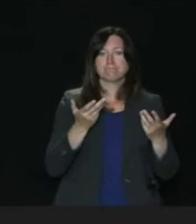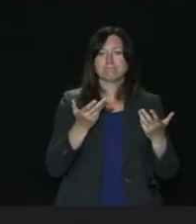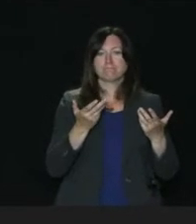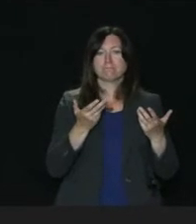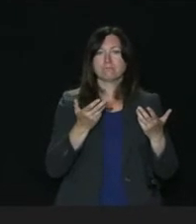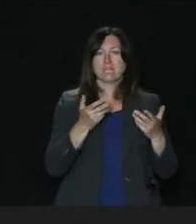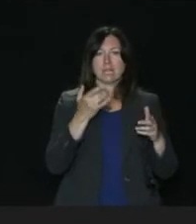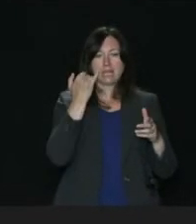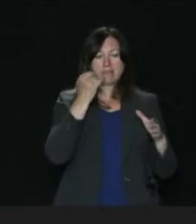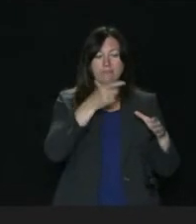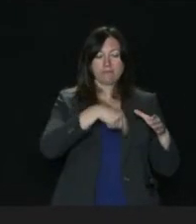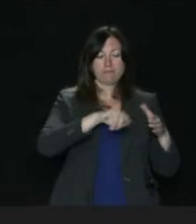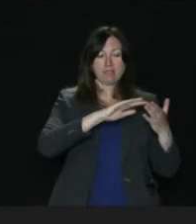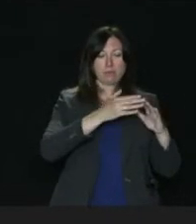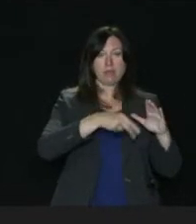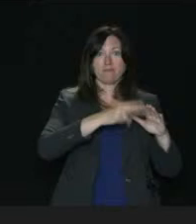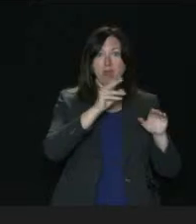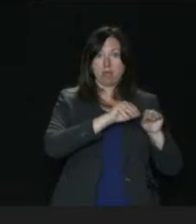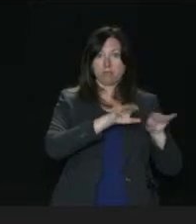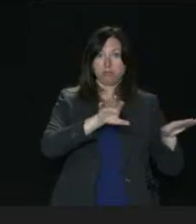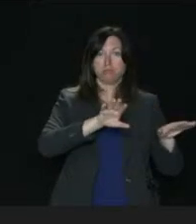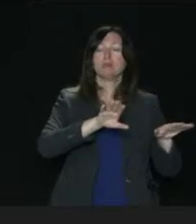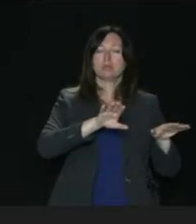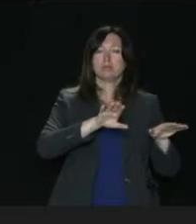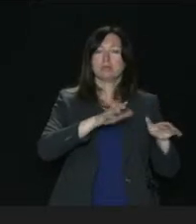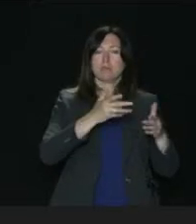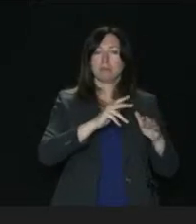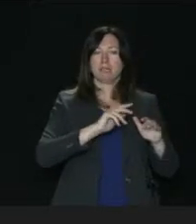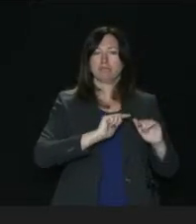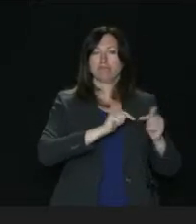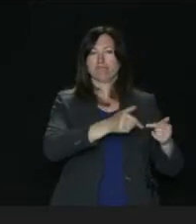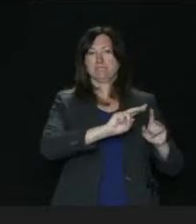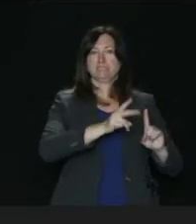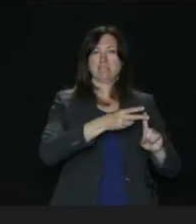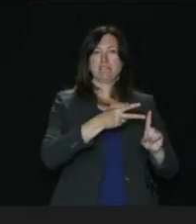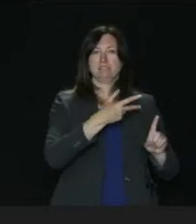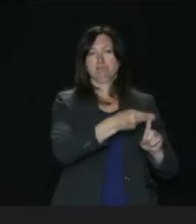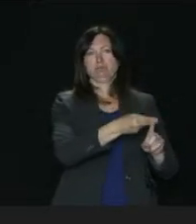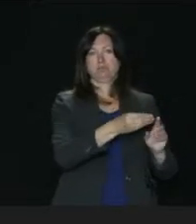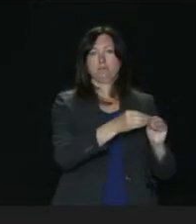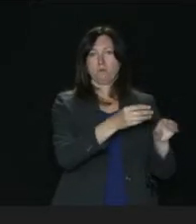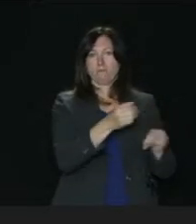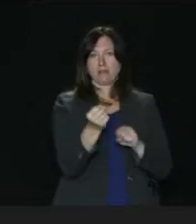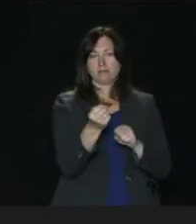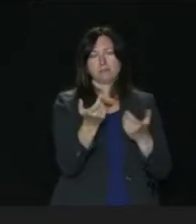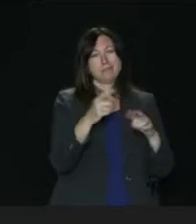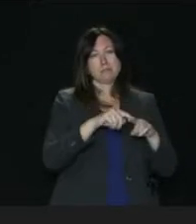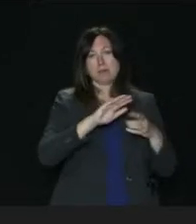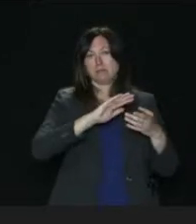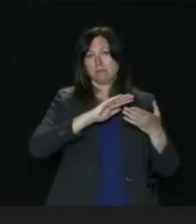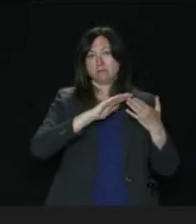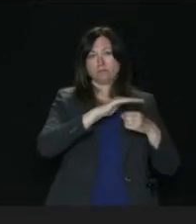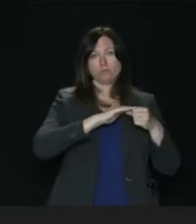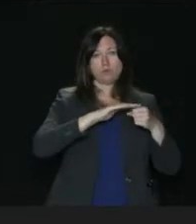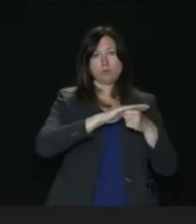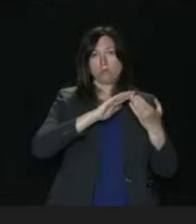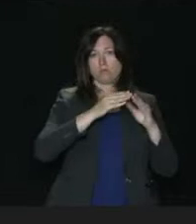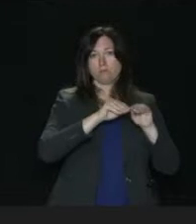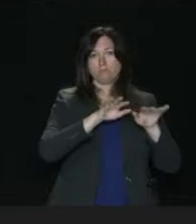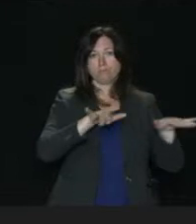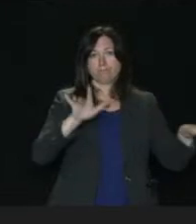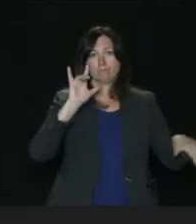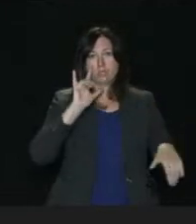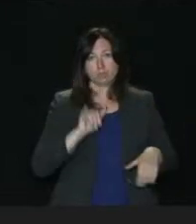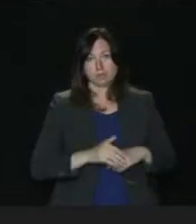areas with higher incidence with that second dose faster. So it depends on local epidemiology.